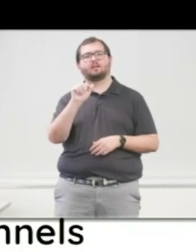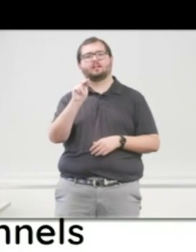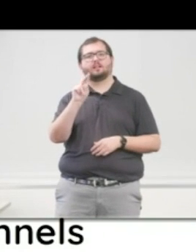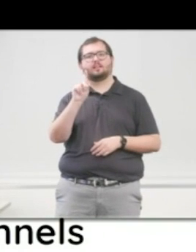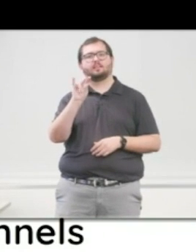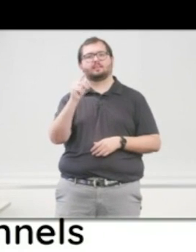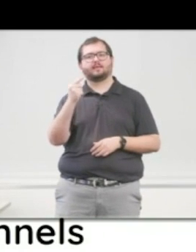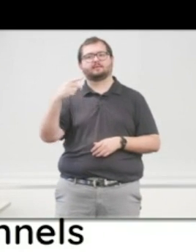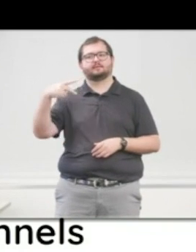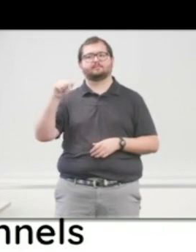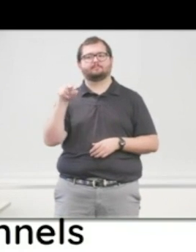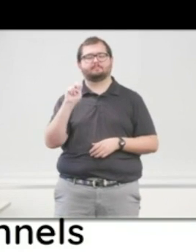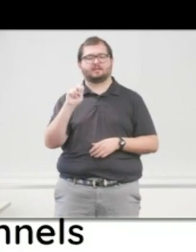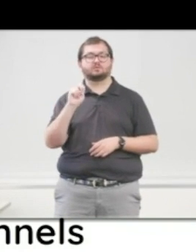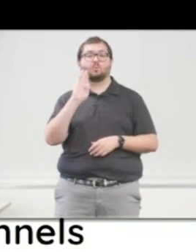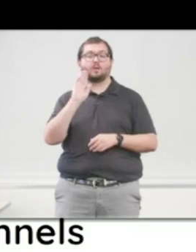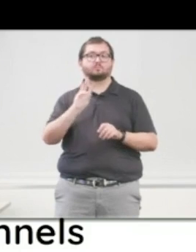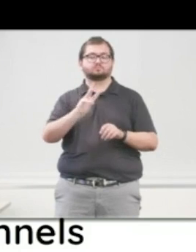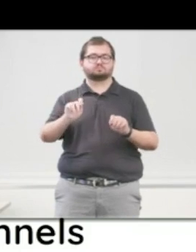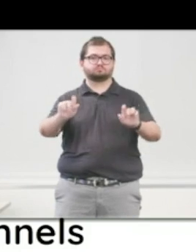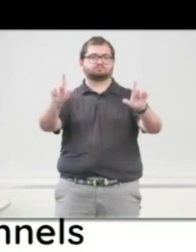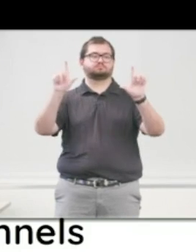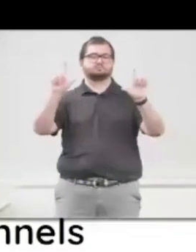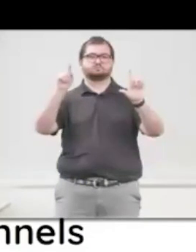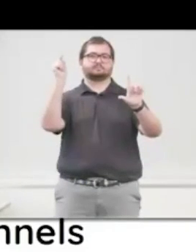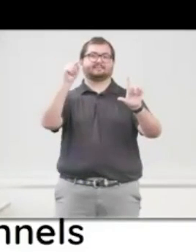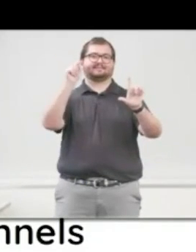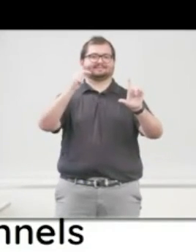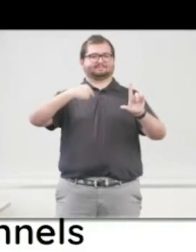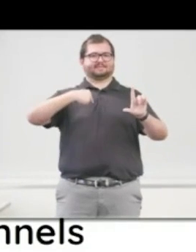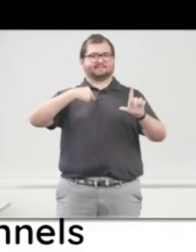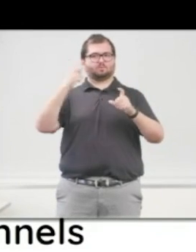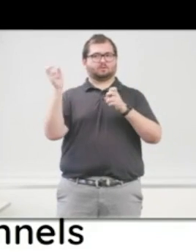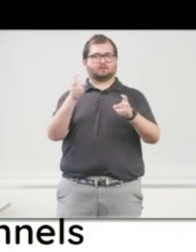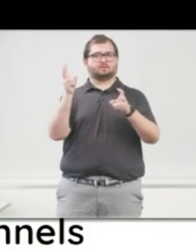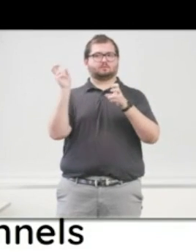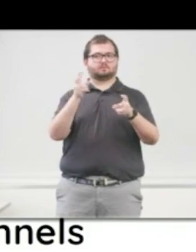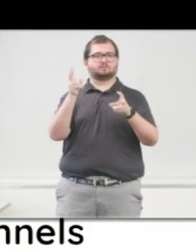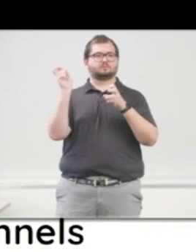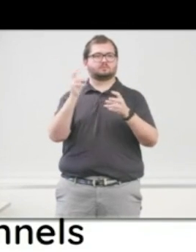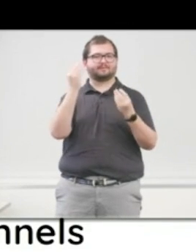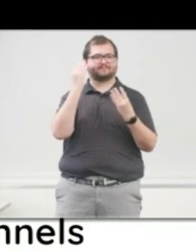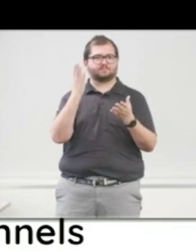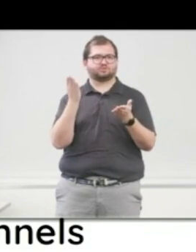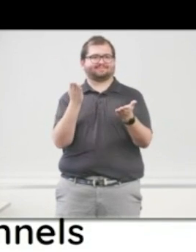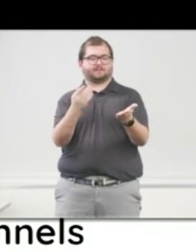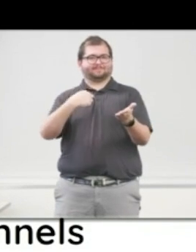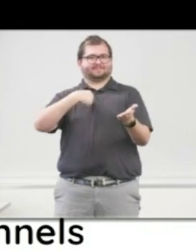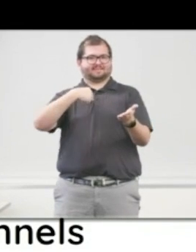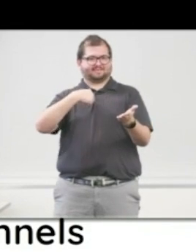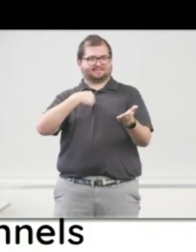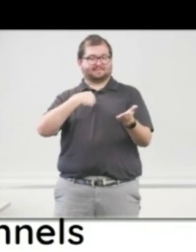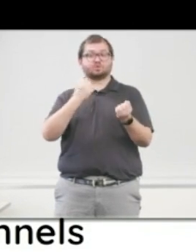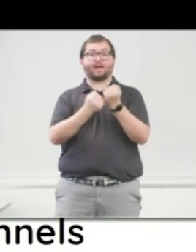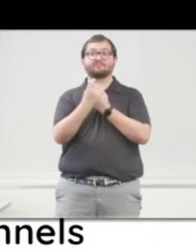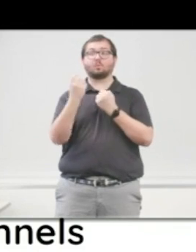say breaking news, now update, where you are funneling the information out through your website and directing the